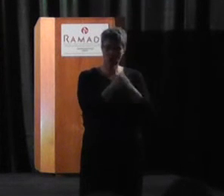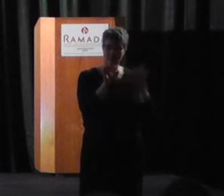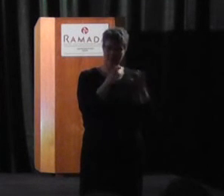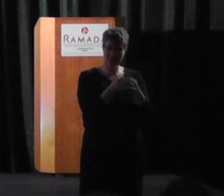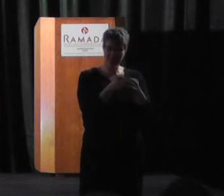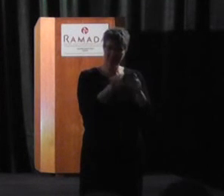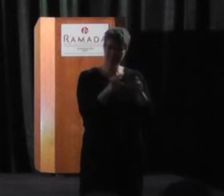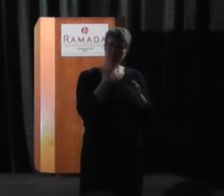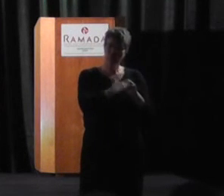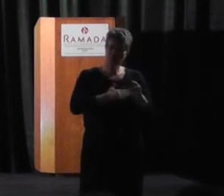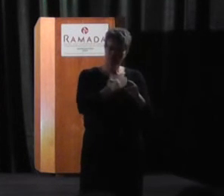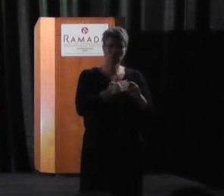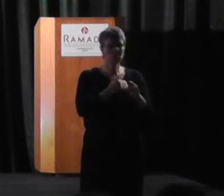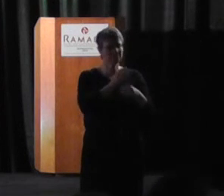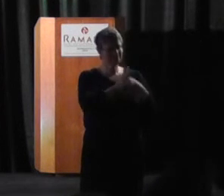please welcome Linda Marie.